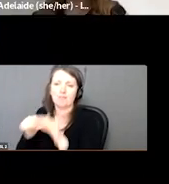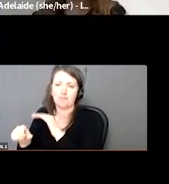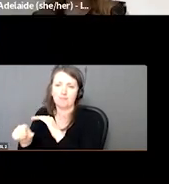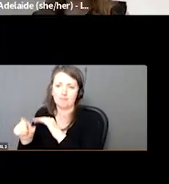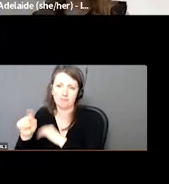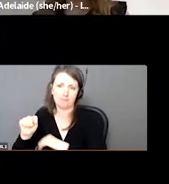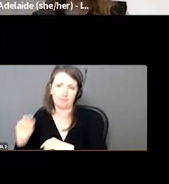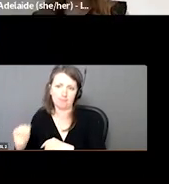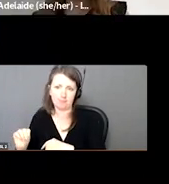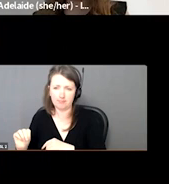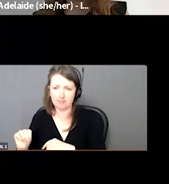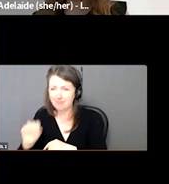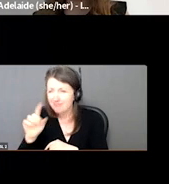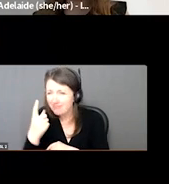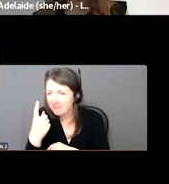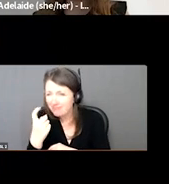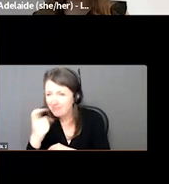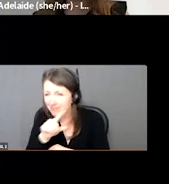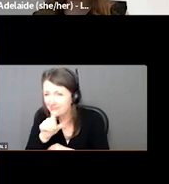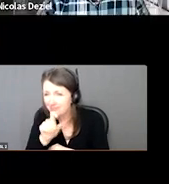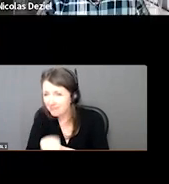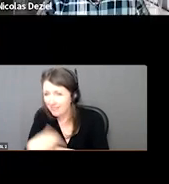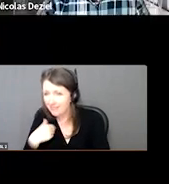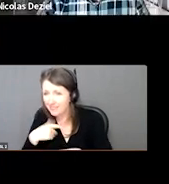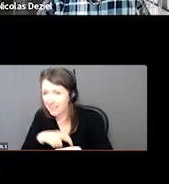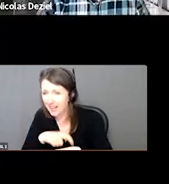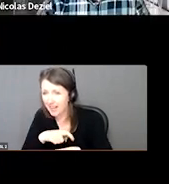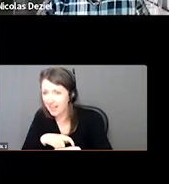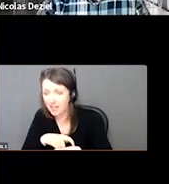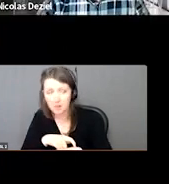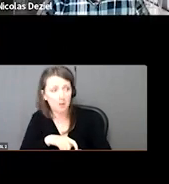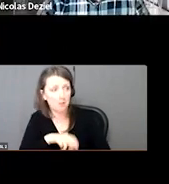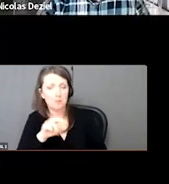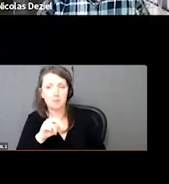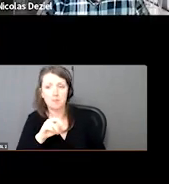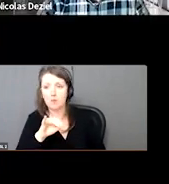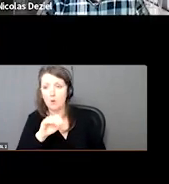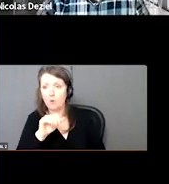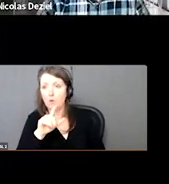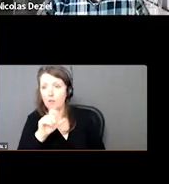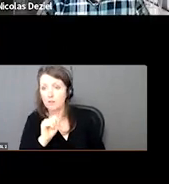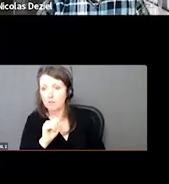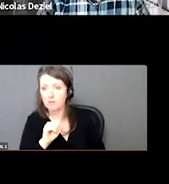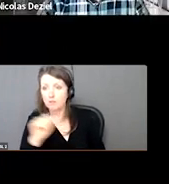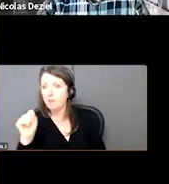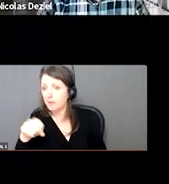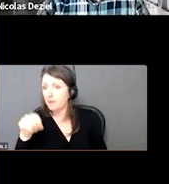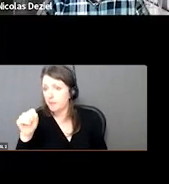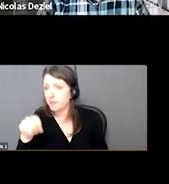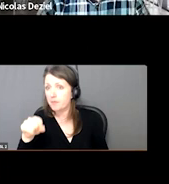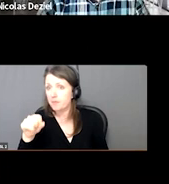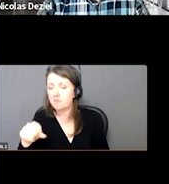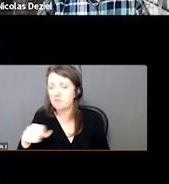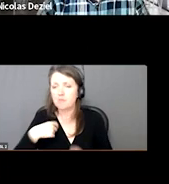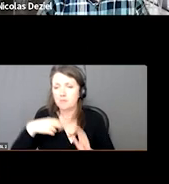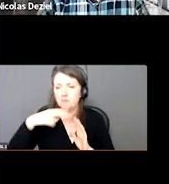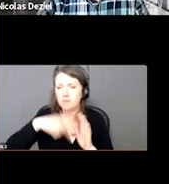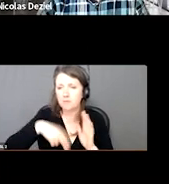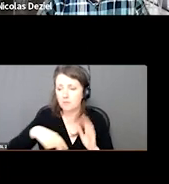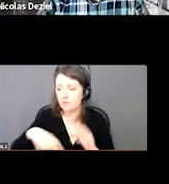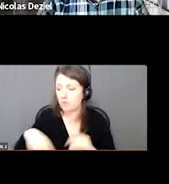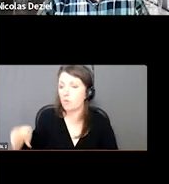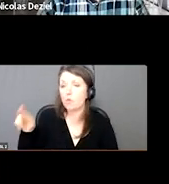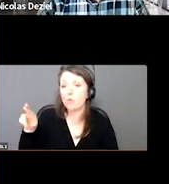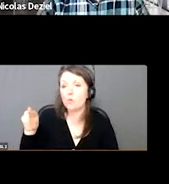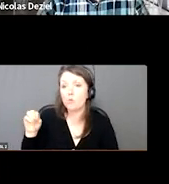for one more that came in through the Q&A? Yeah, sure. Can a recipe? All right. Okay, I'll read it aloud. Can a recipe, unique